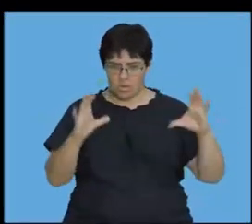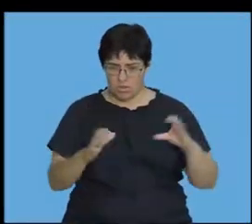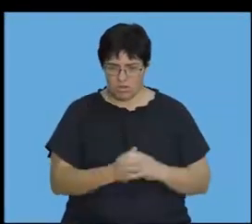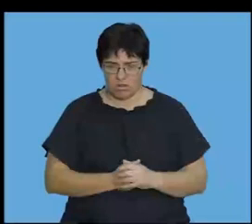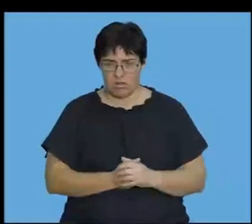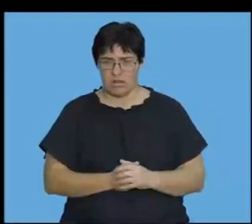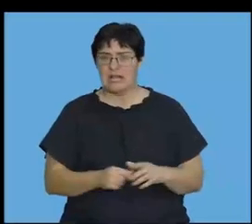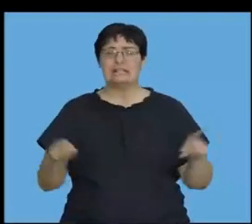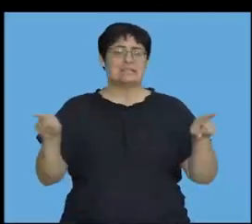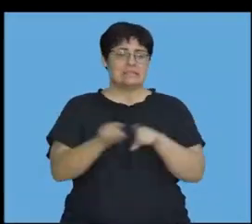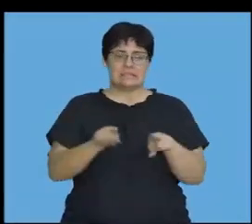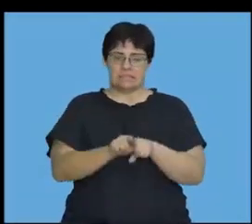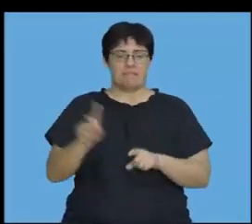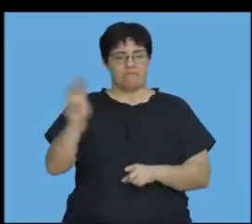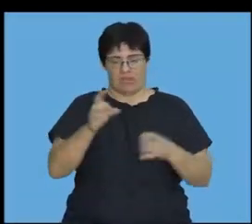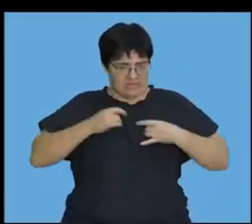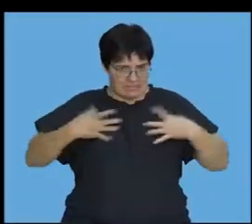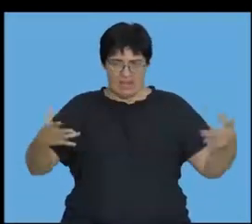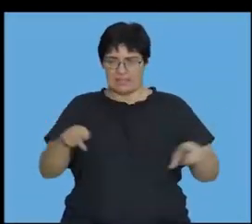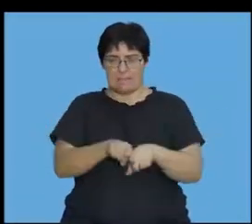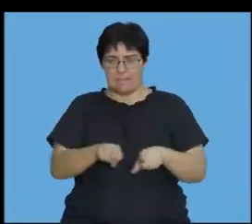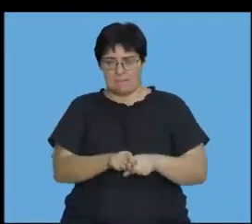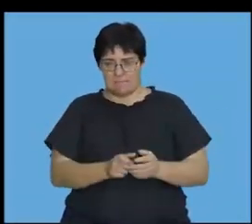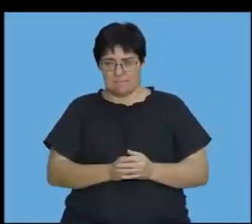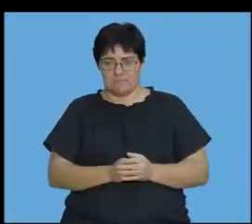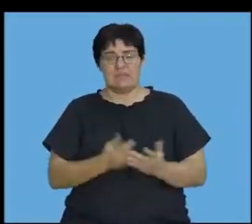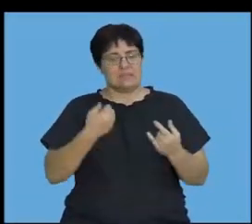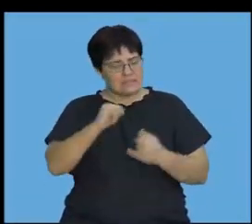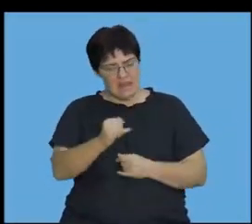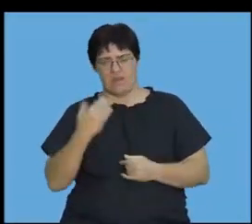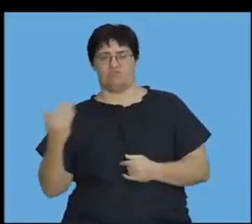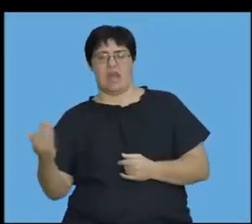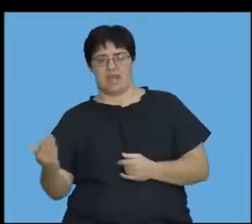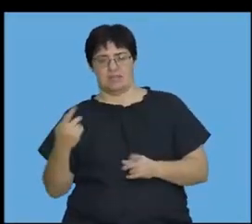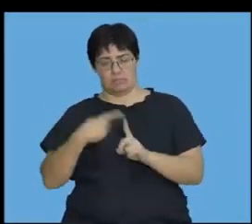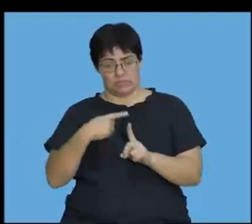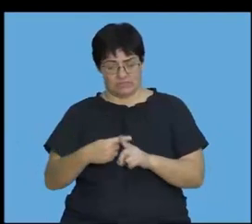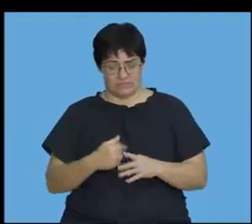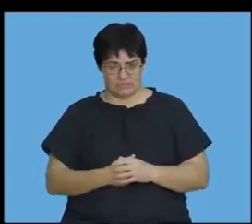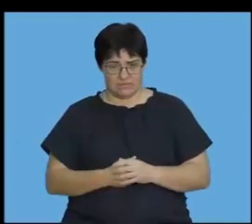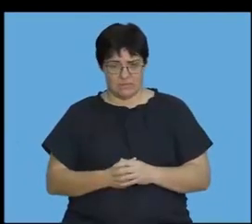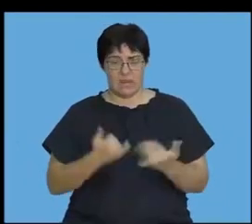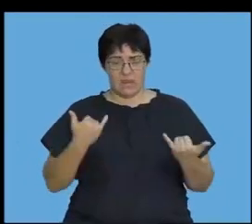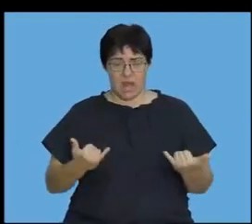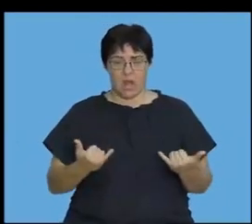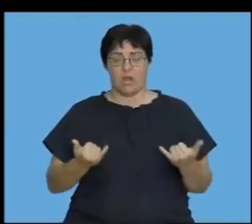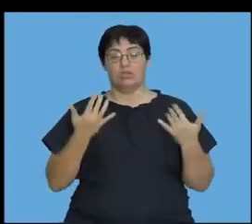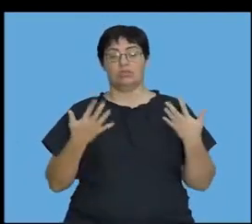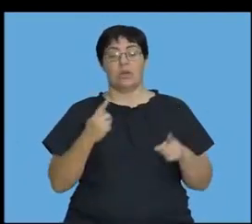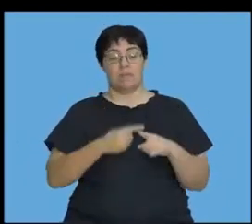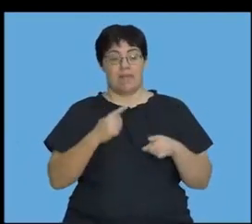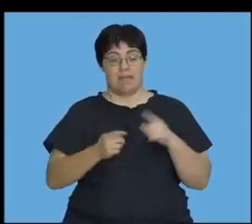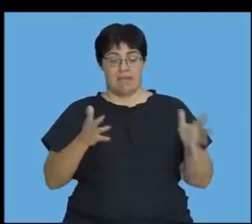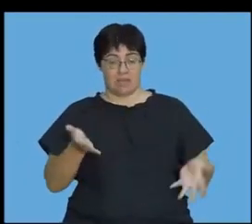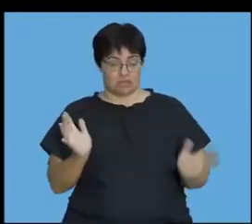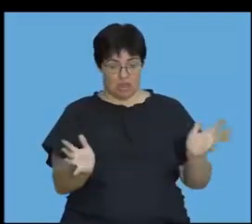same ball. Same initial velocity, so I'm still going to take to the right as positive. But now a soccer